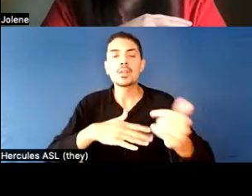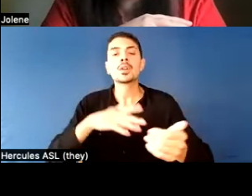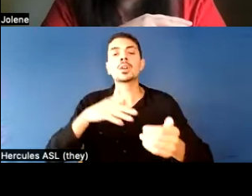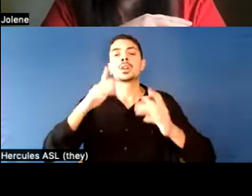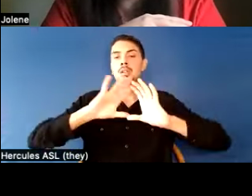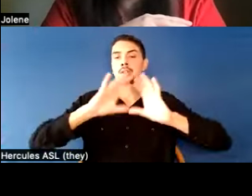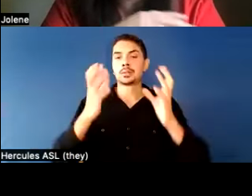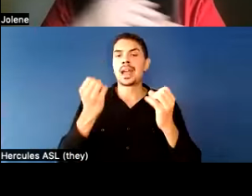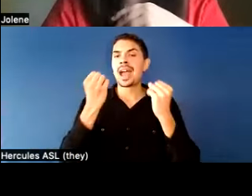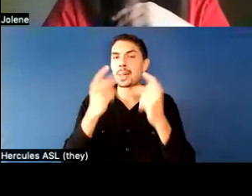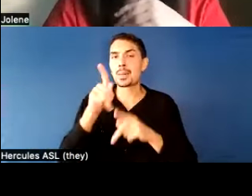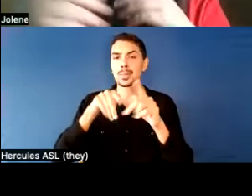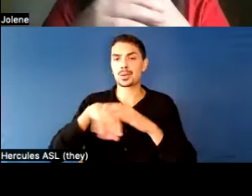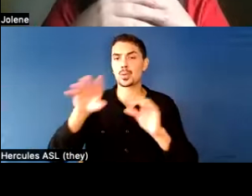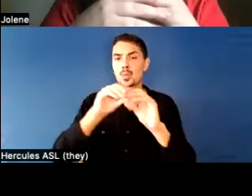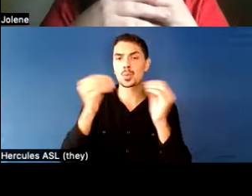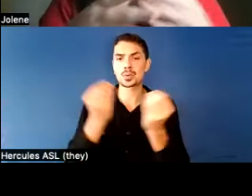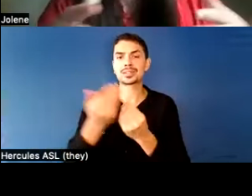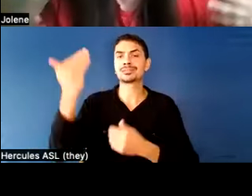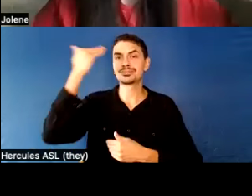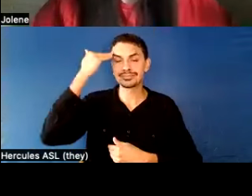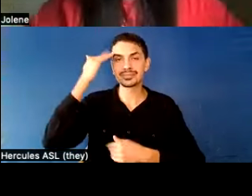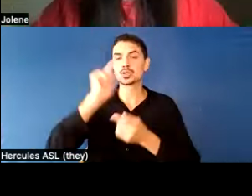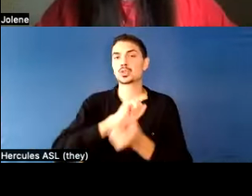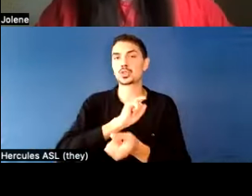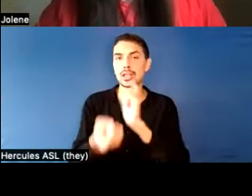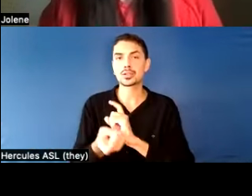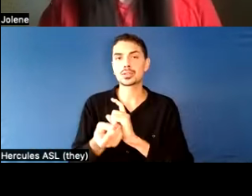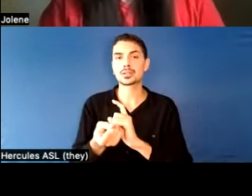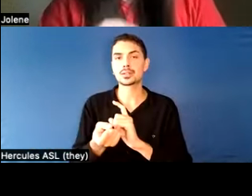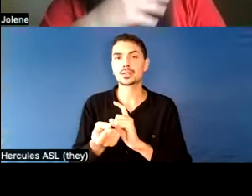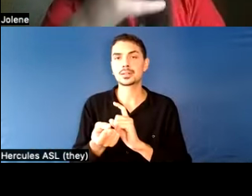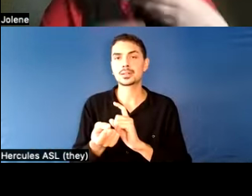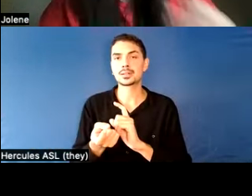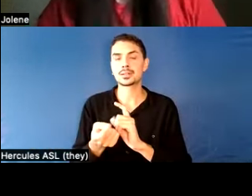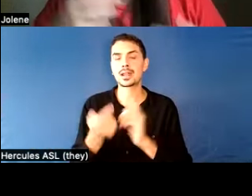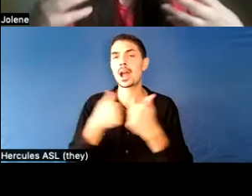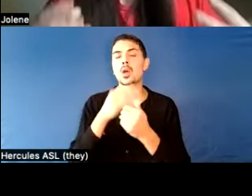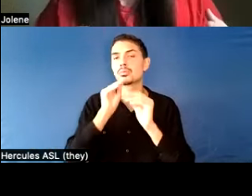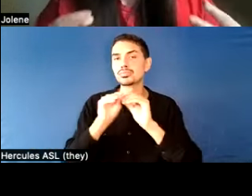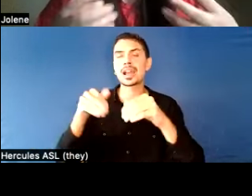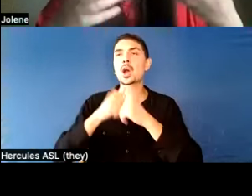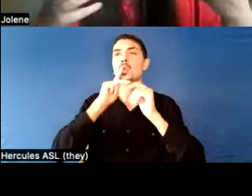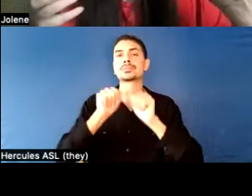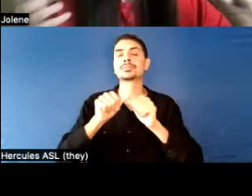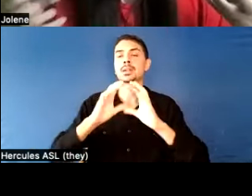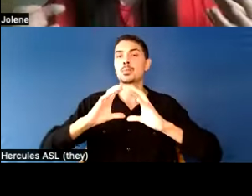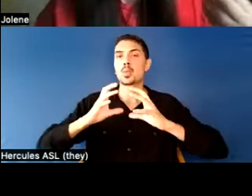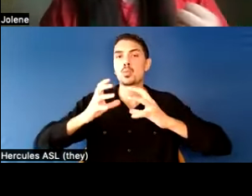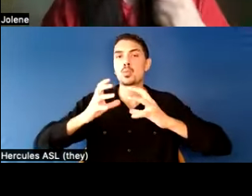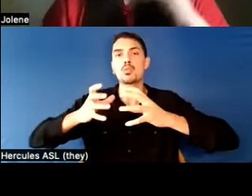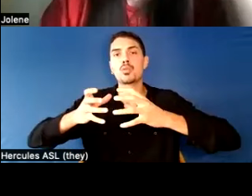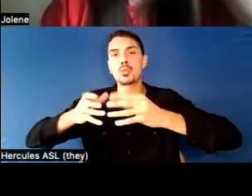enforcement going to be informed of the changes that happen from the SART? How are you going to keep it moving and growing and